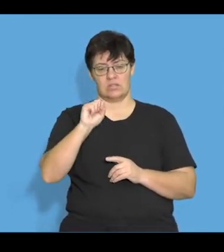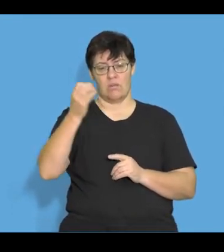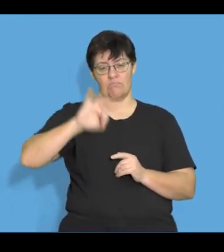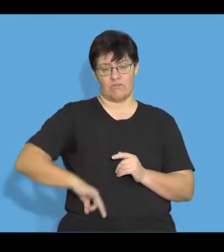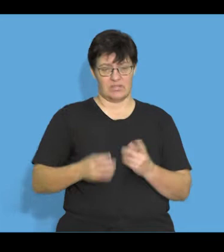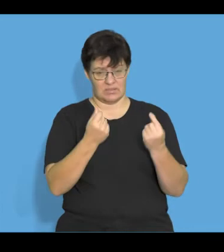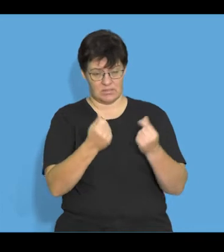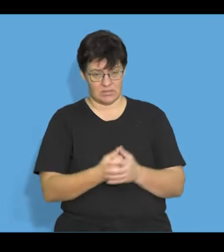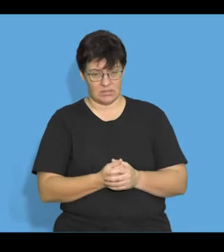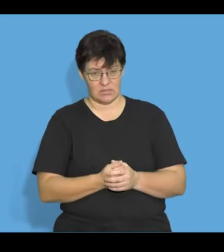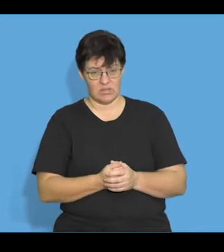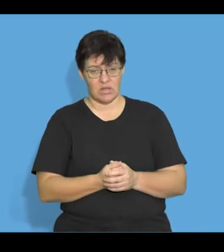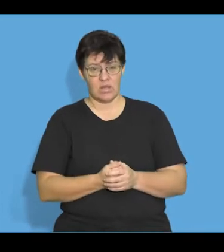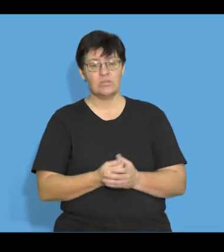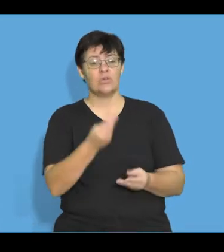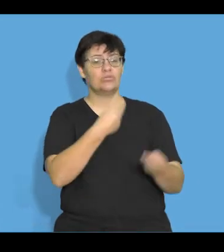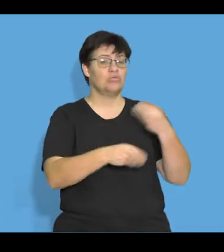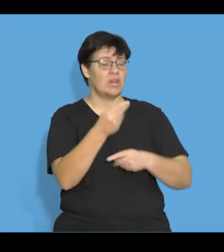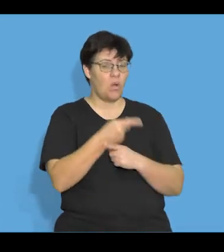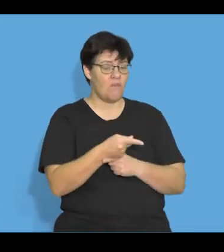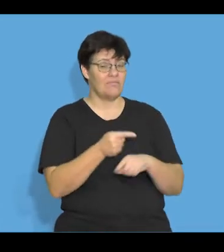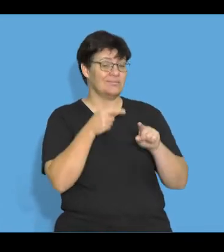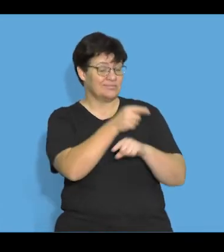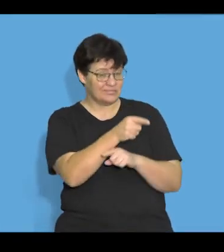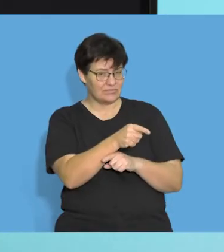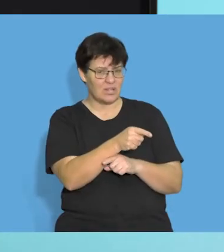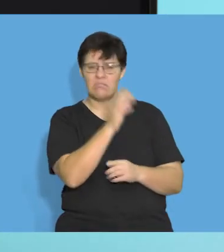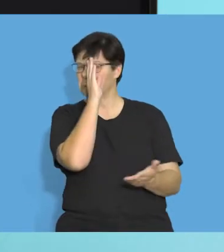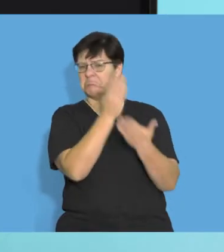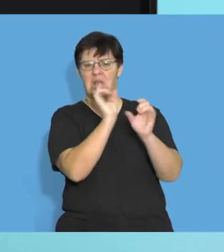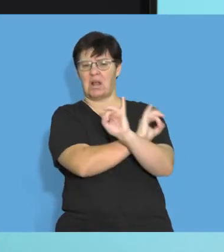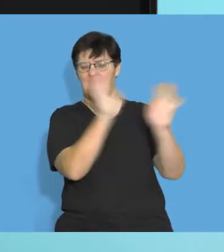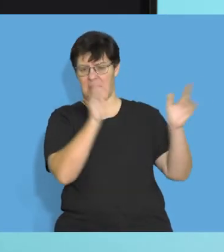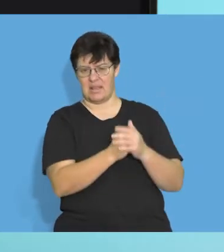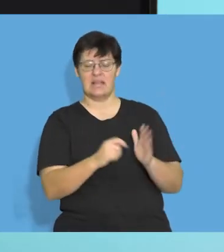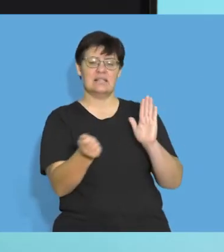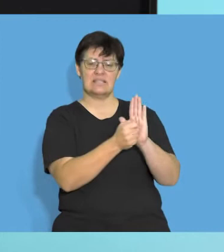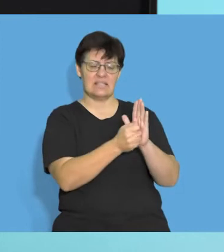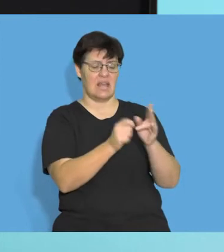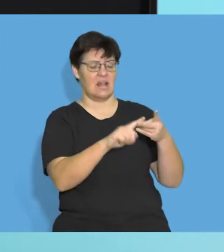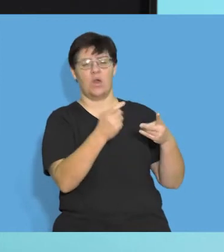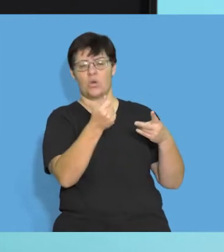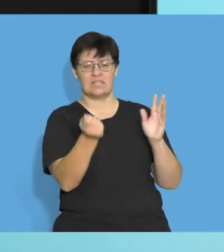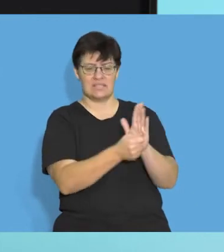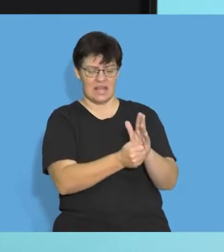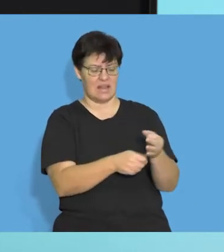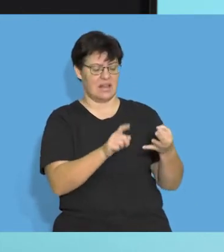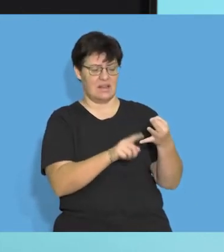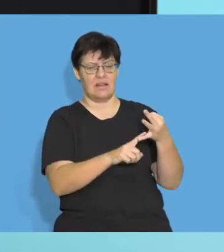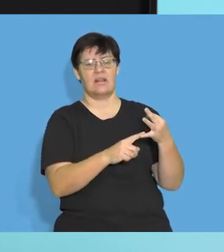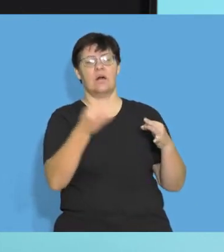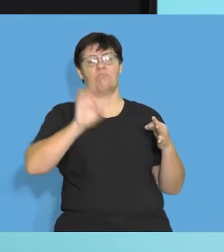the trading account of a perpetual inventory is pretty straightforward. Sales, cost of sales, and your profit and